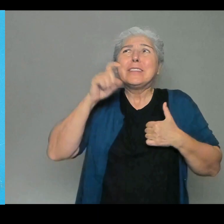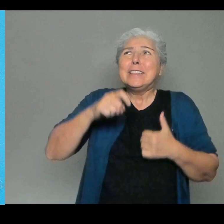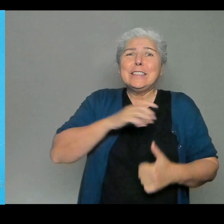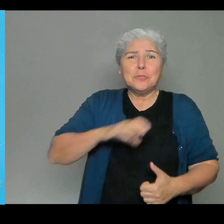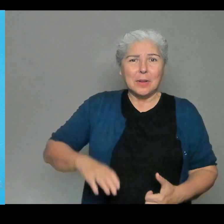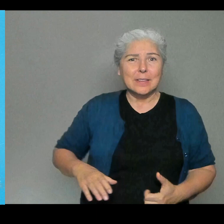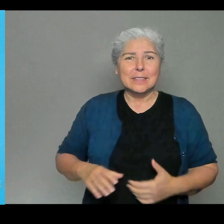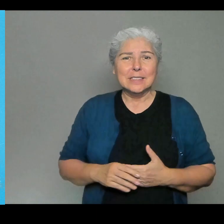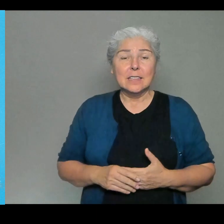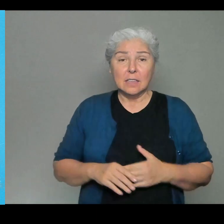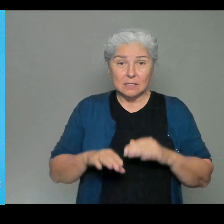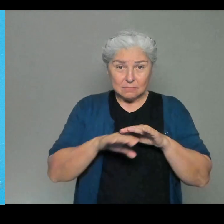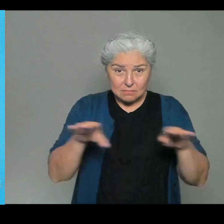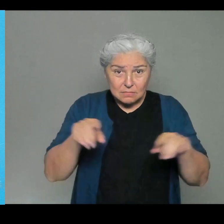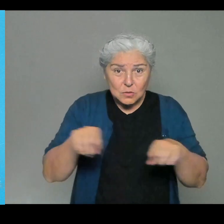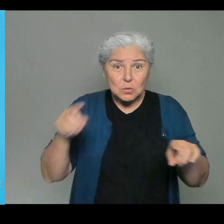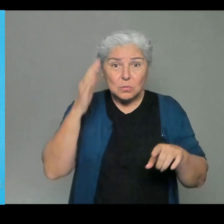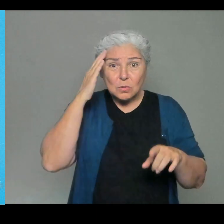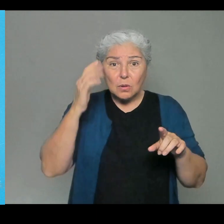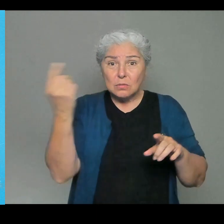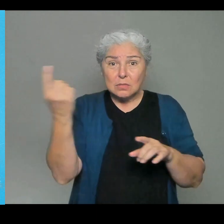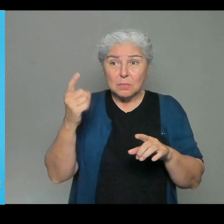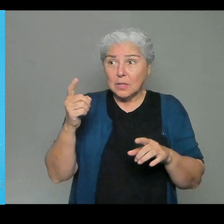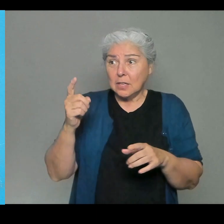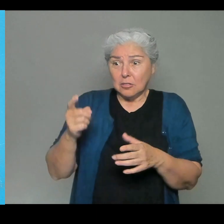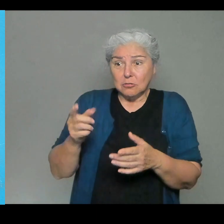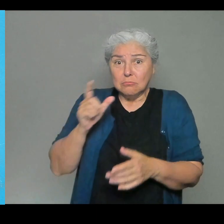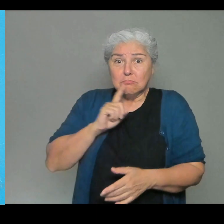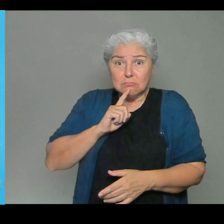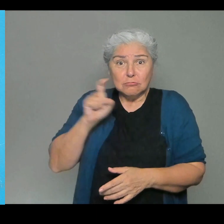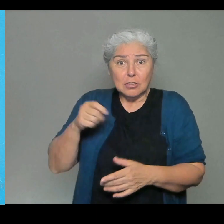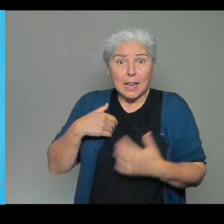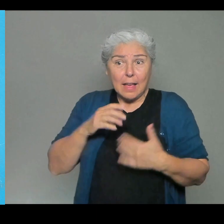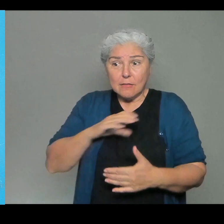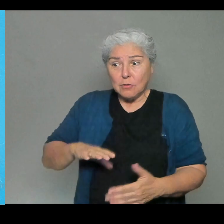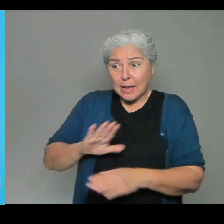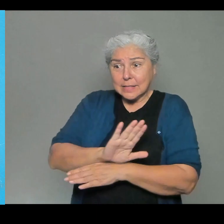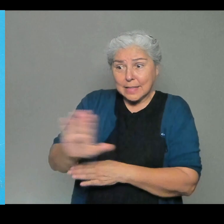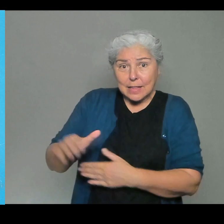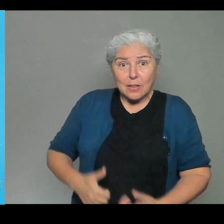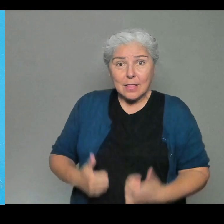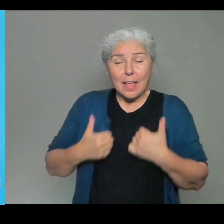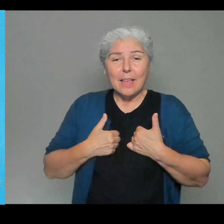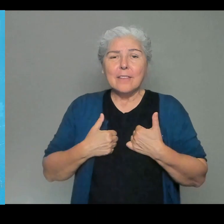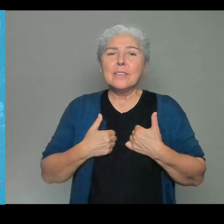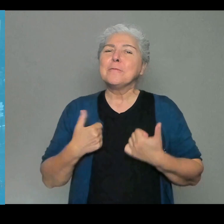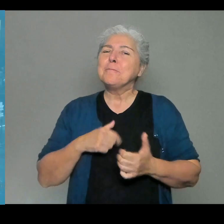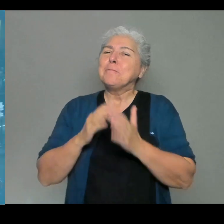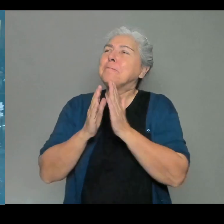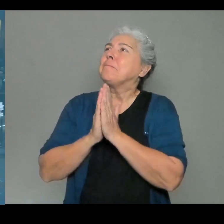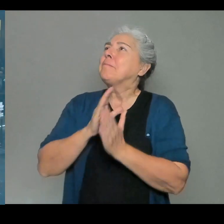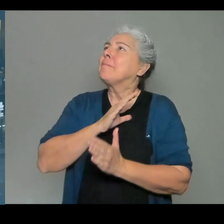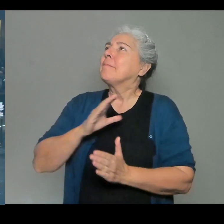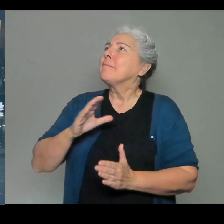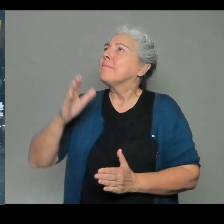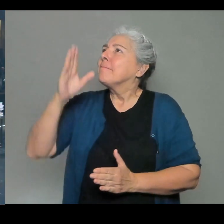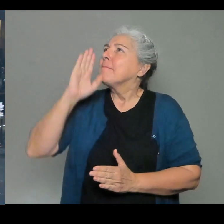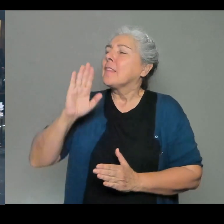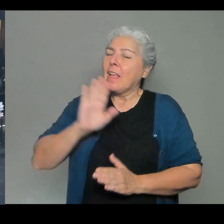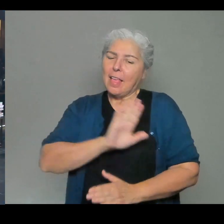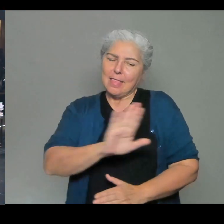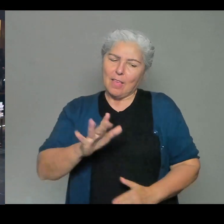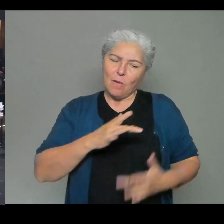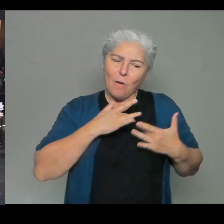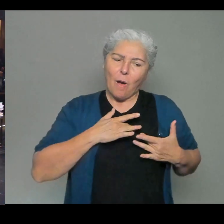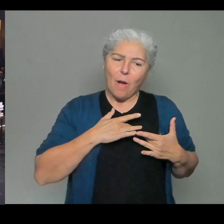your life that needs Christ in their life. How many of you know somebody who needs Christ in their life? Amen. We want God to stir their heart and God